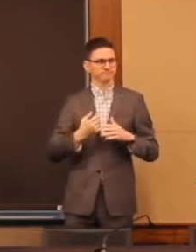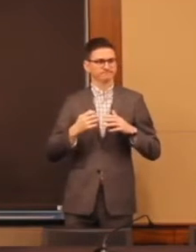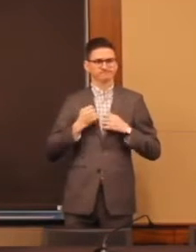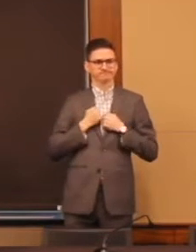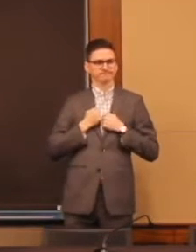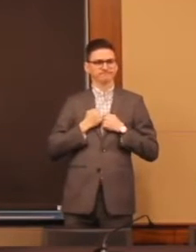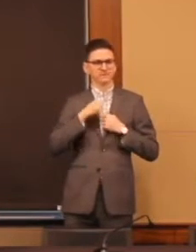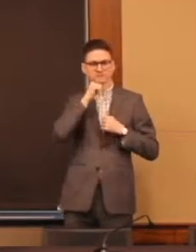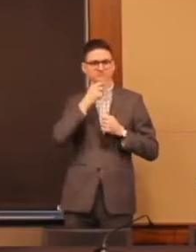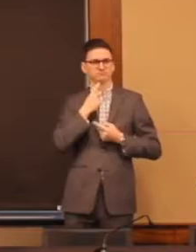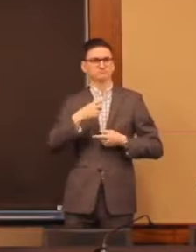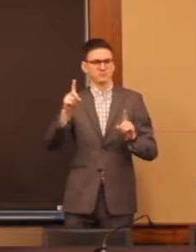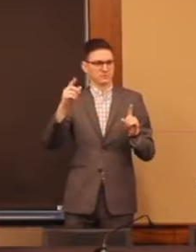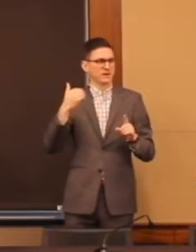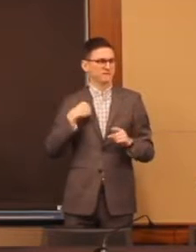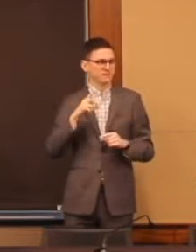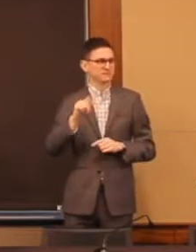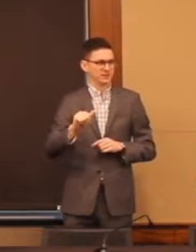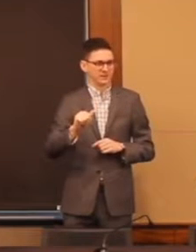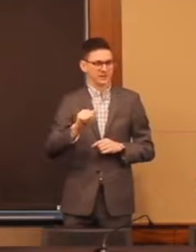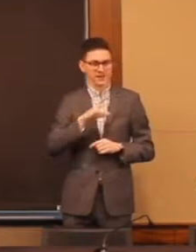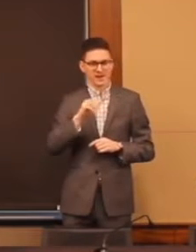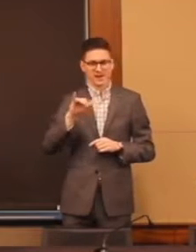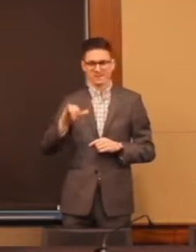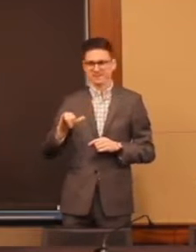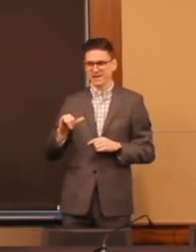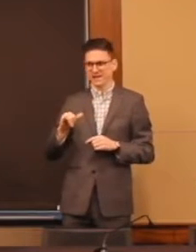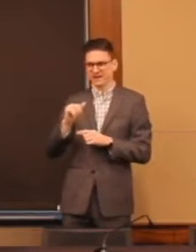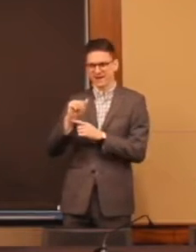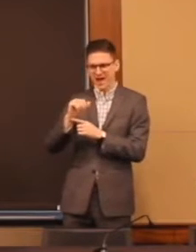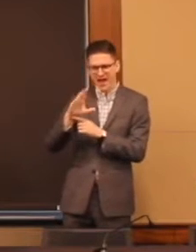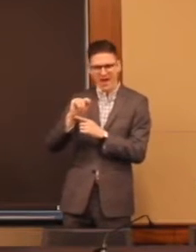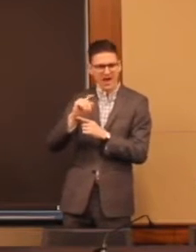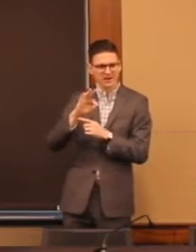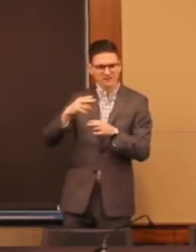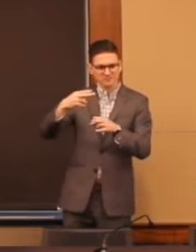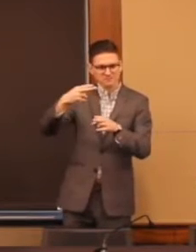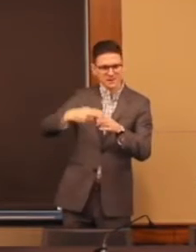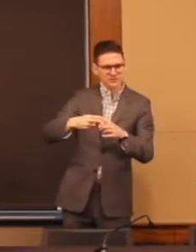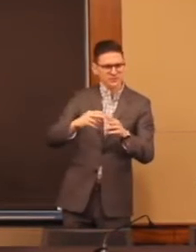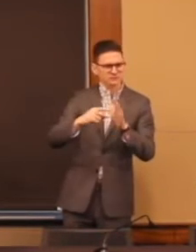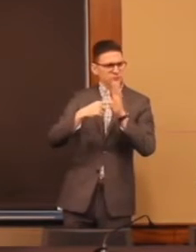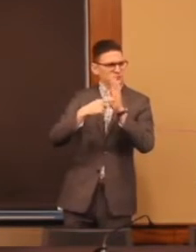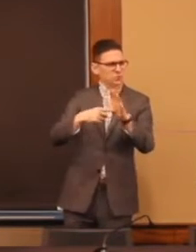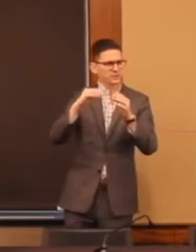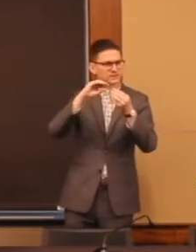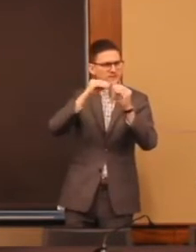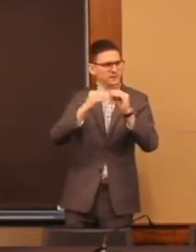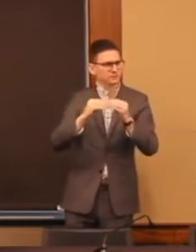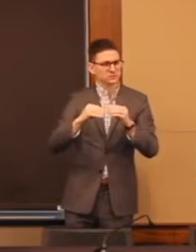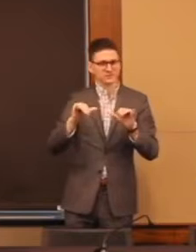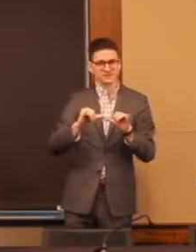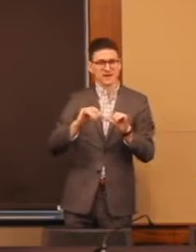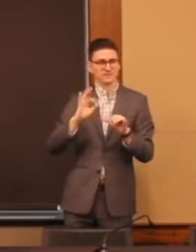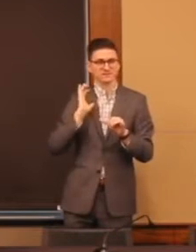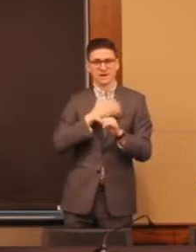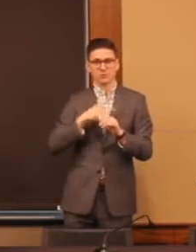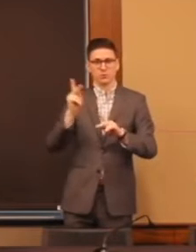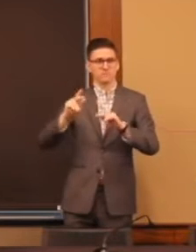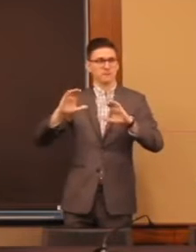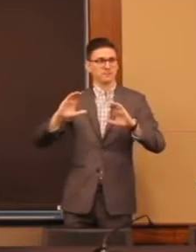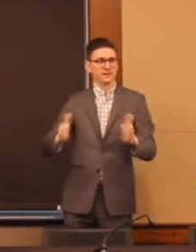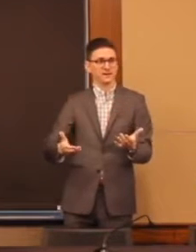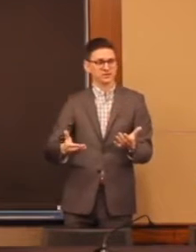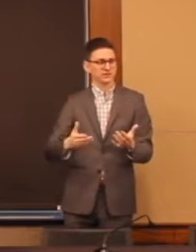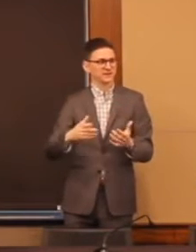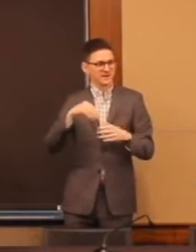having disabilities. And that sheer act of mentioning the statistic of the size of our population,